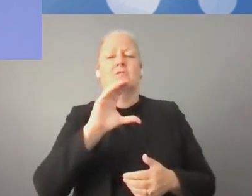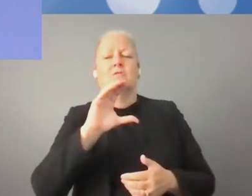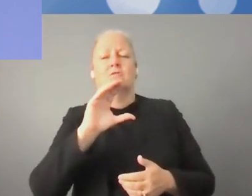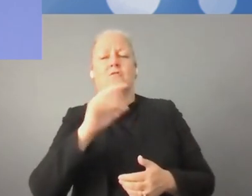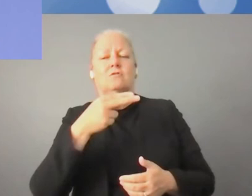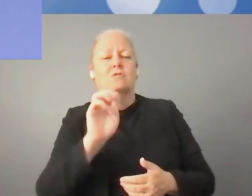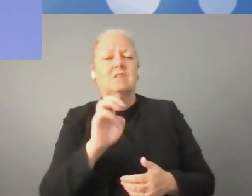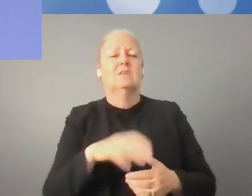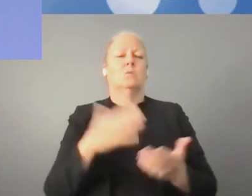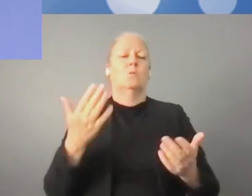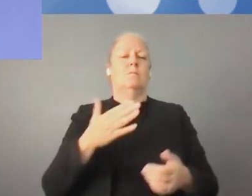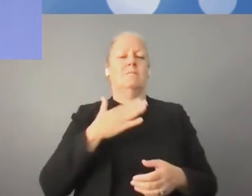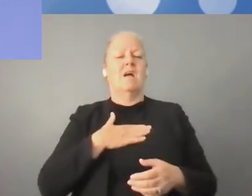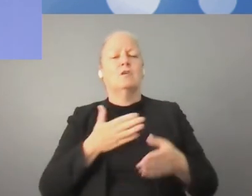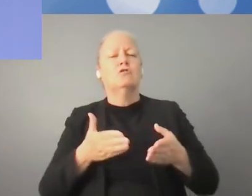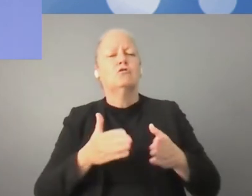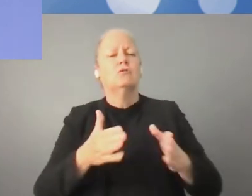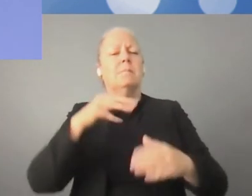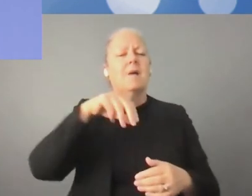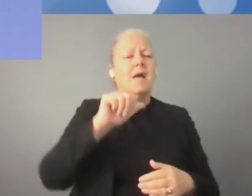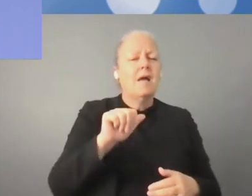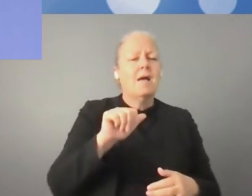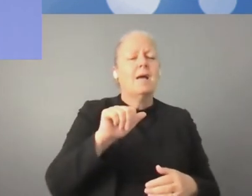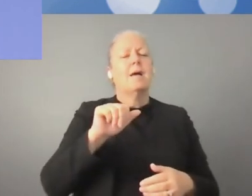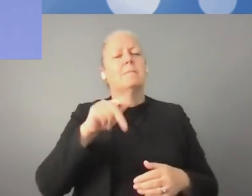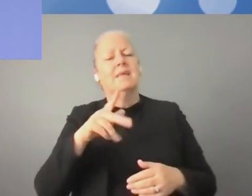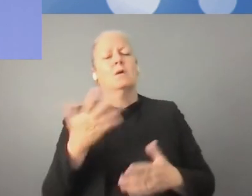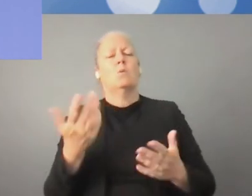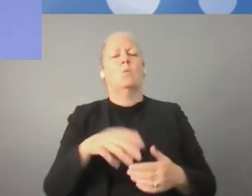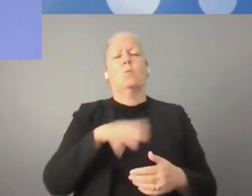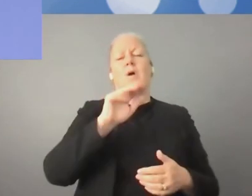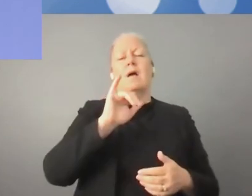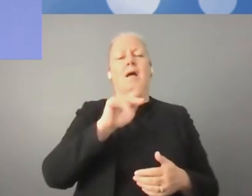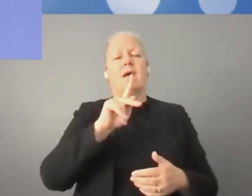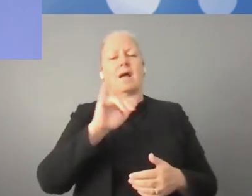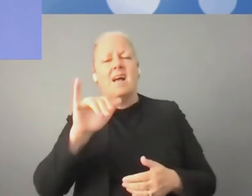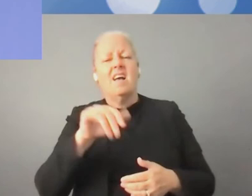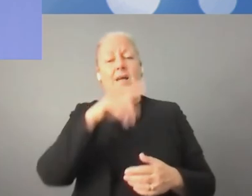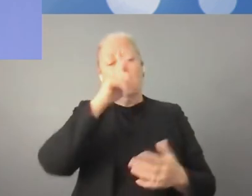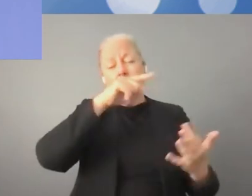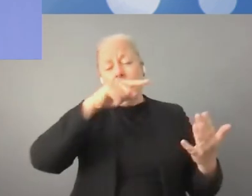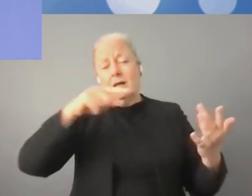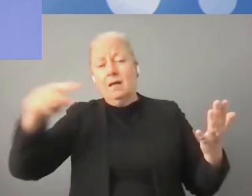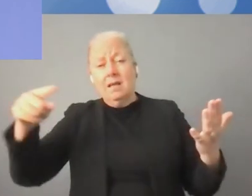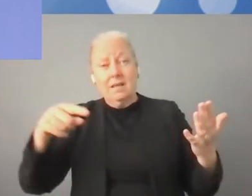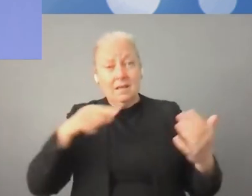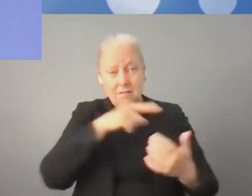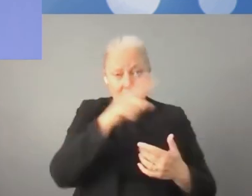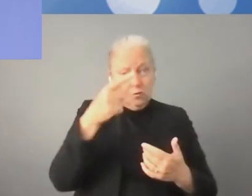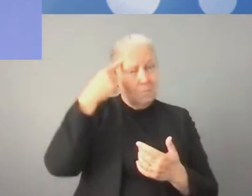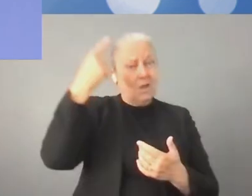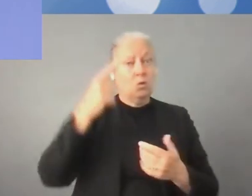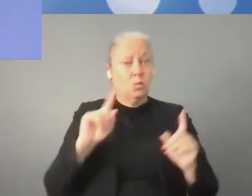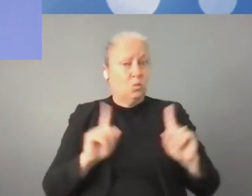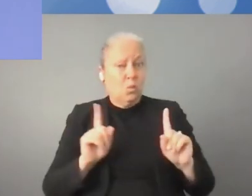protect promote encourage and maybe finance digital comments and that's very helpful for everyone